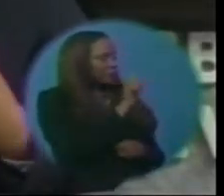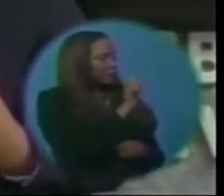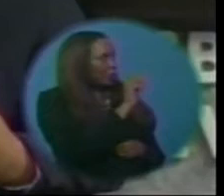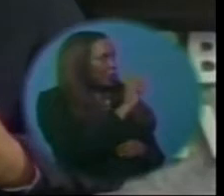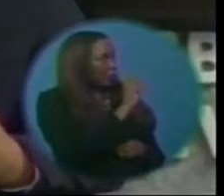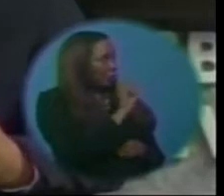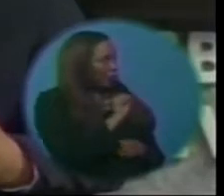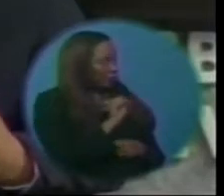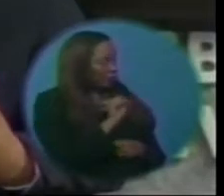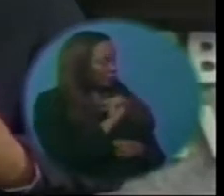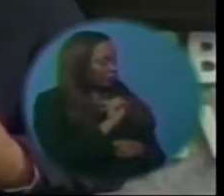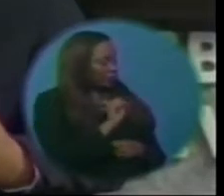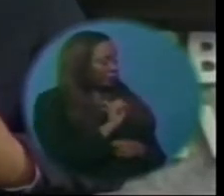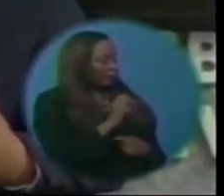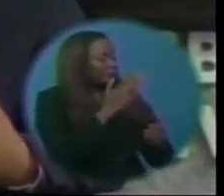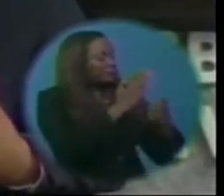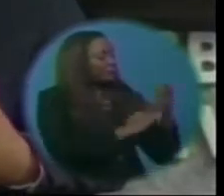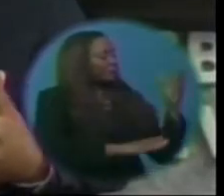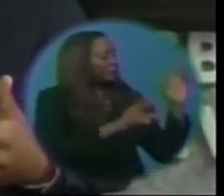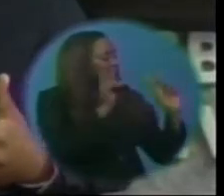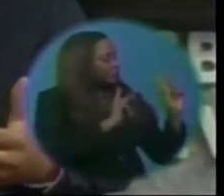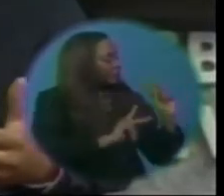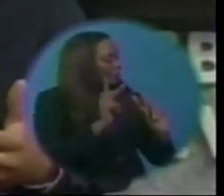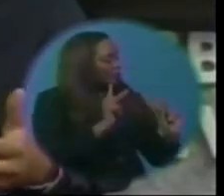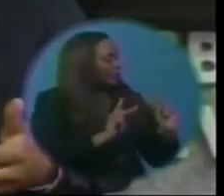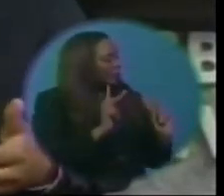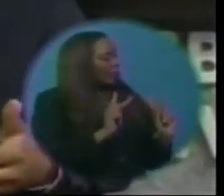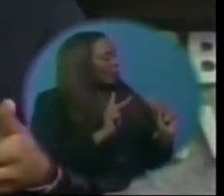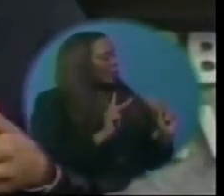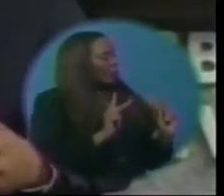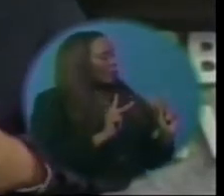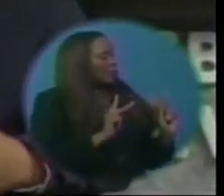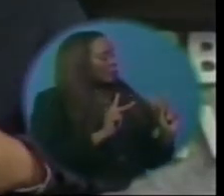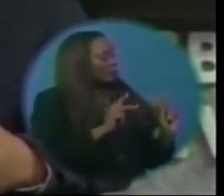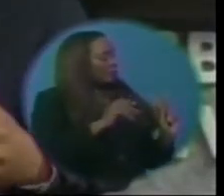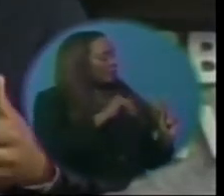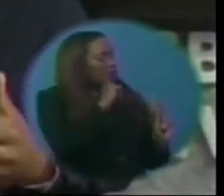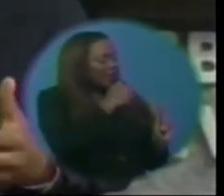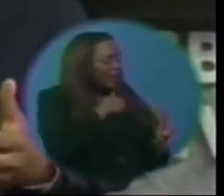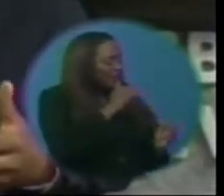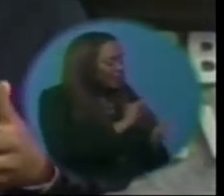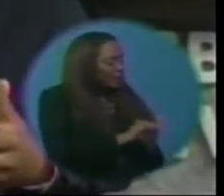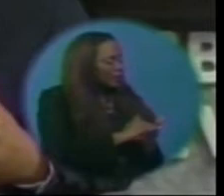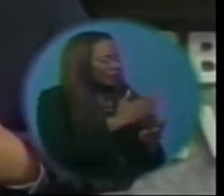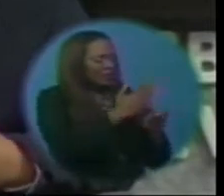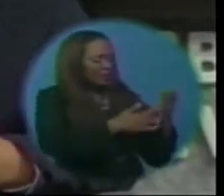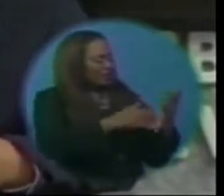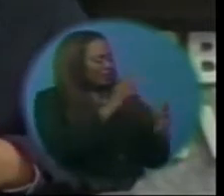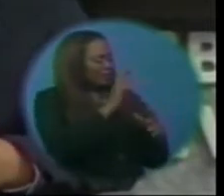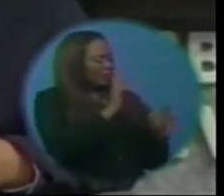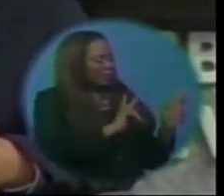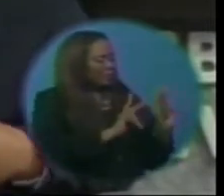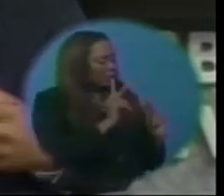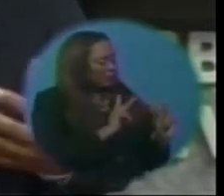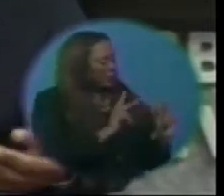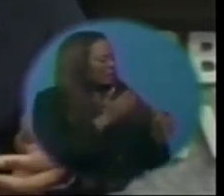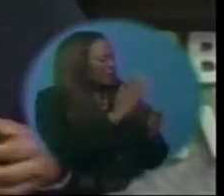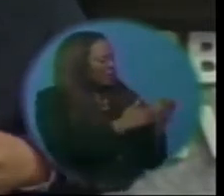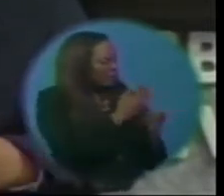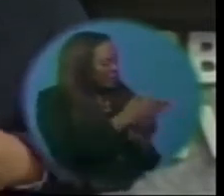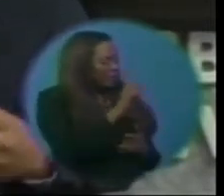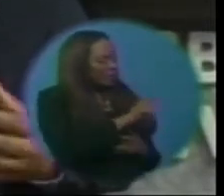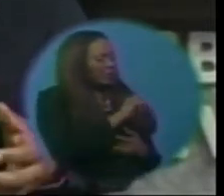gone on the sewage line over the years are not aware of how the sewage should be used. So there are certain types of people that should not be put into the sewer.